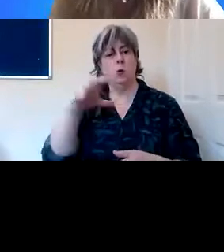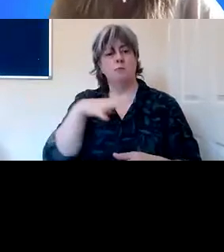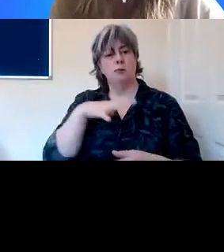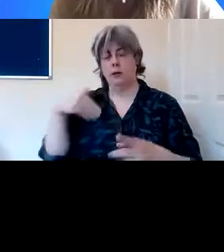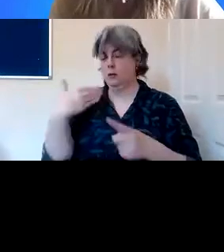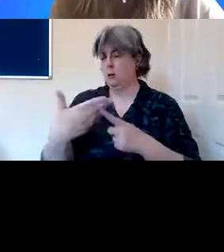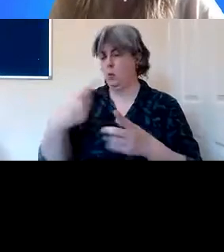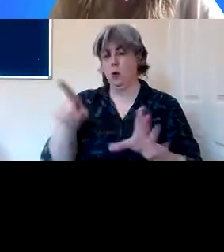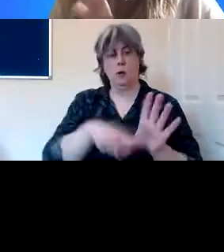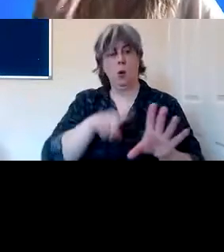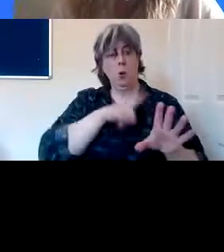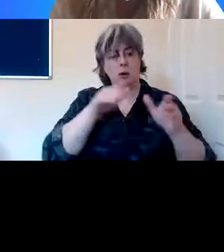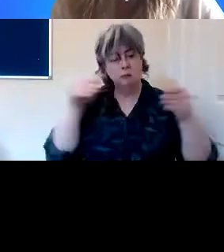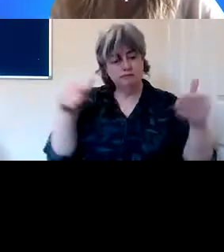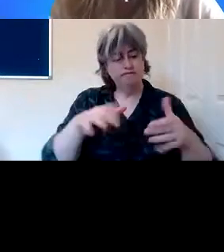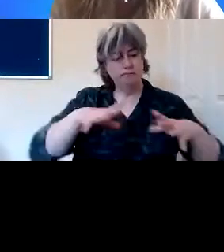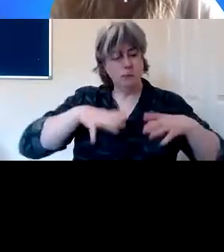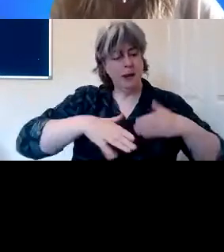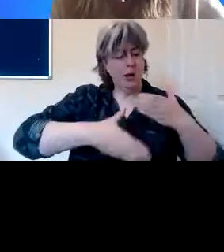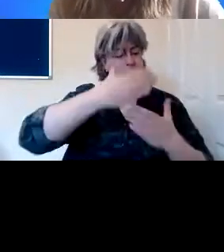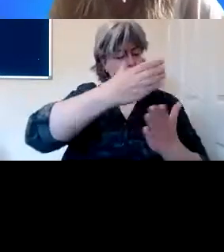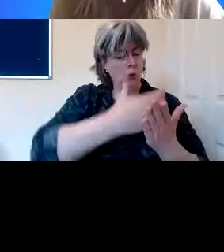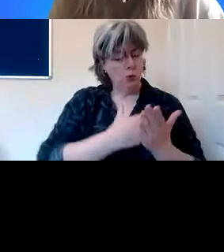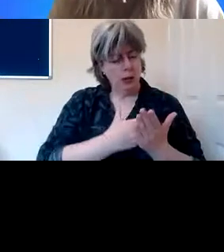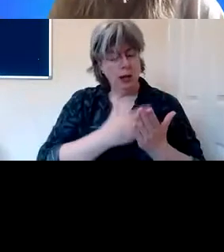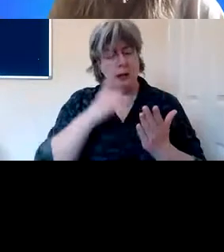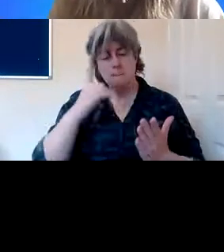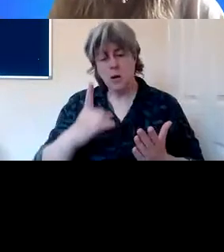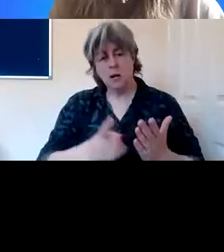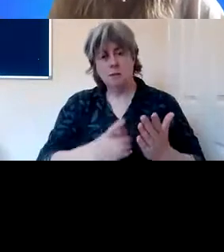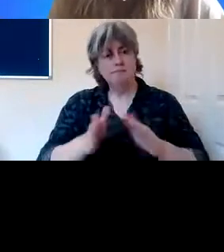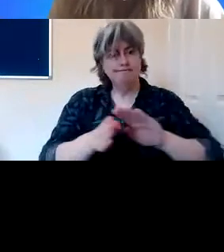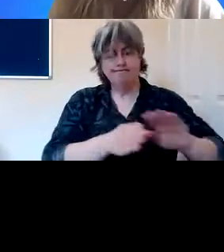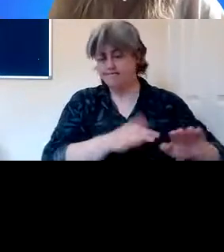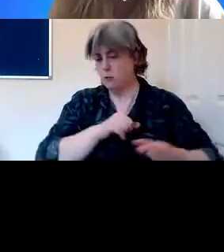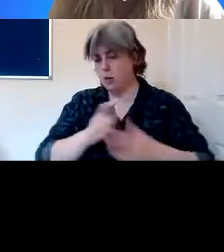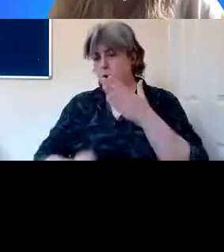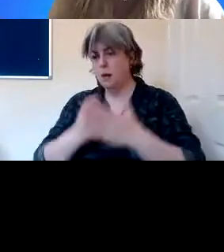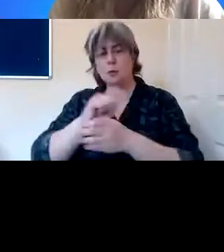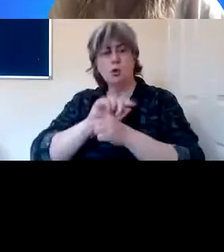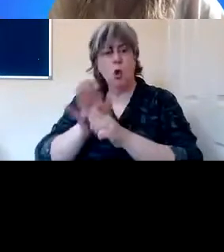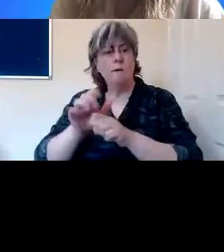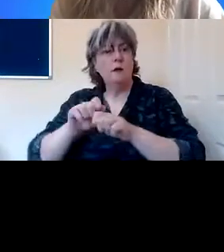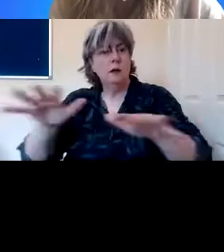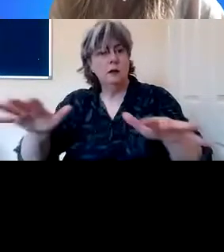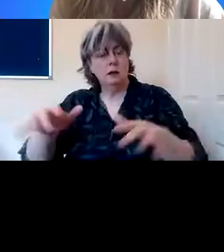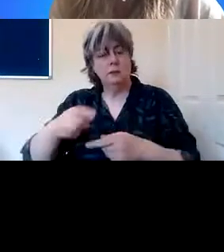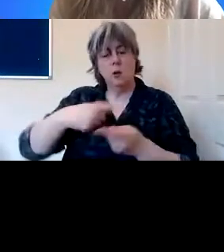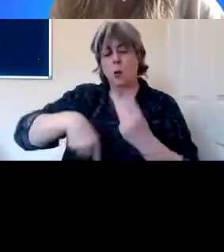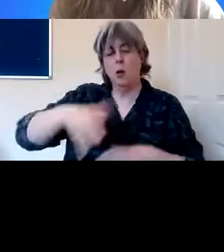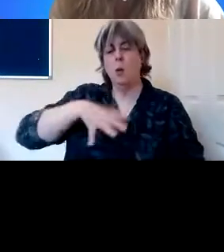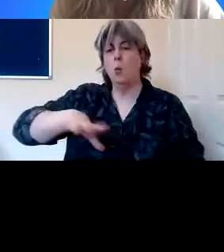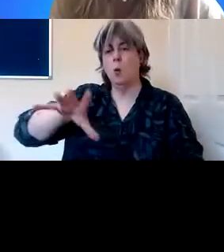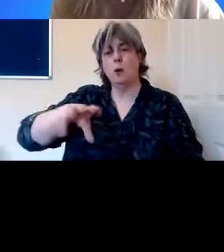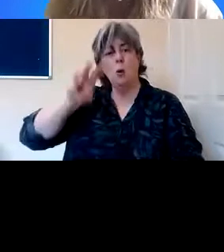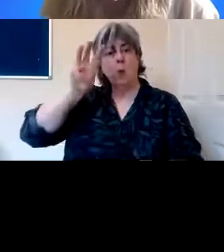not happened. We've had to deal with a crisis of COVID instead. So we want Welsh Government to ensure that schools